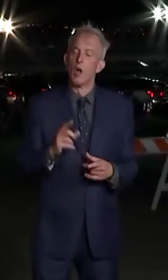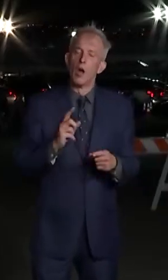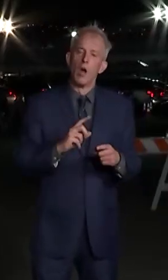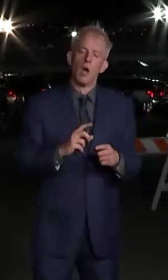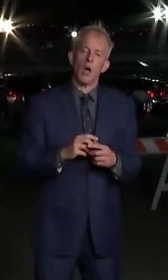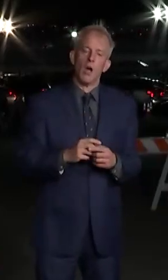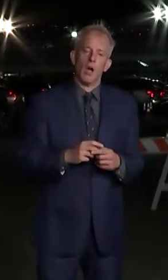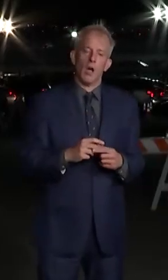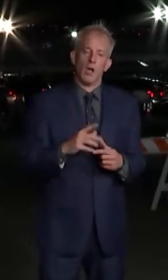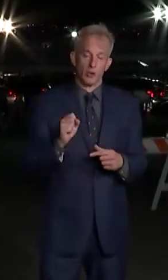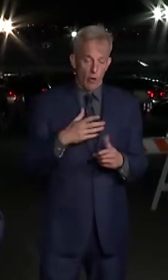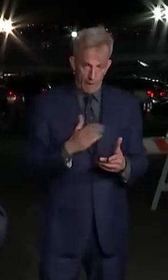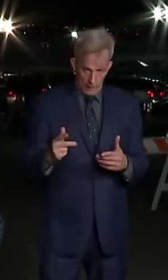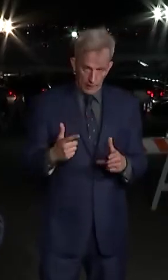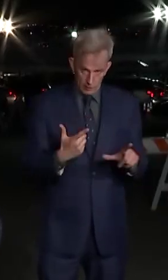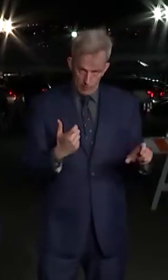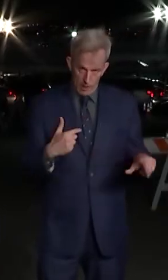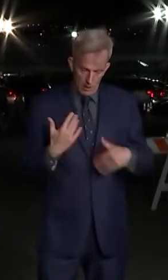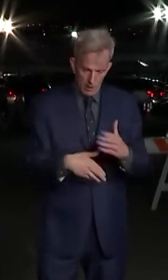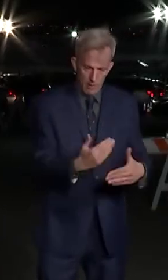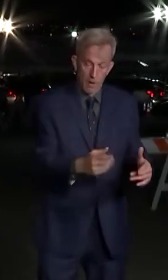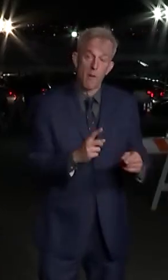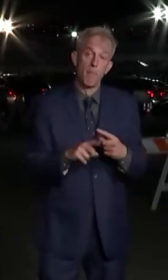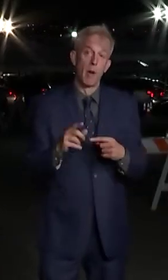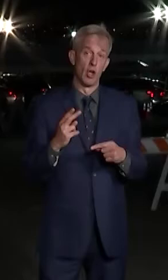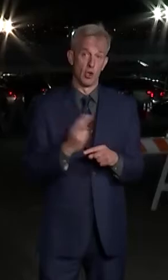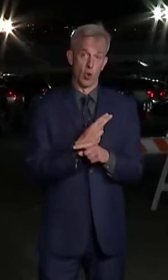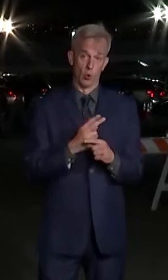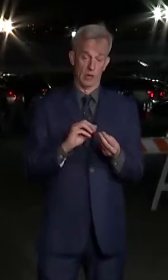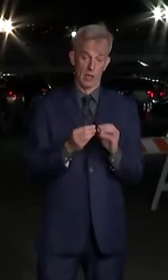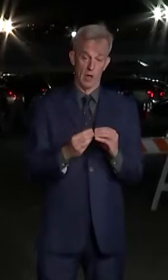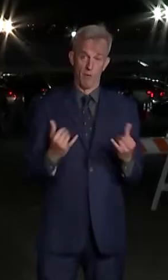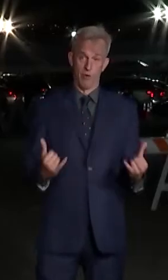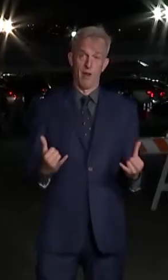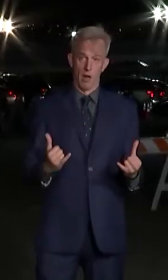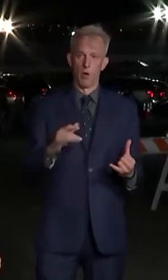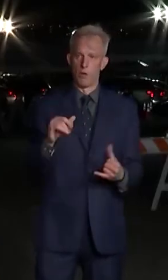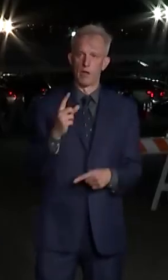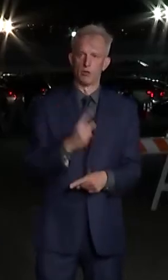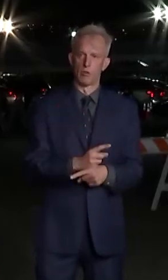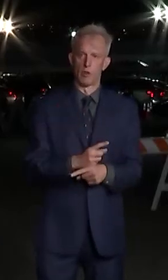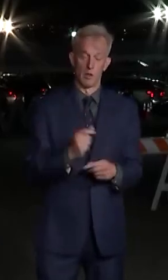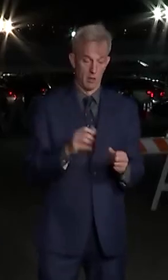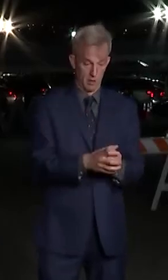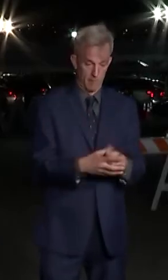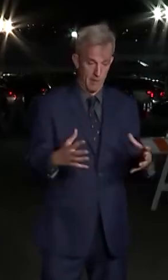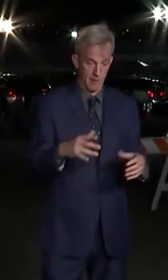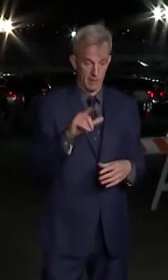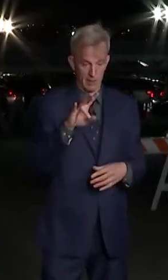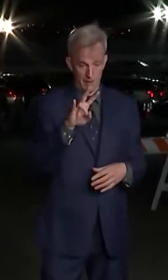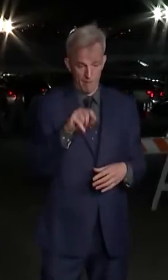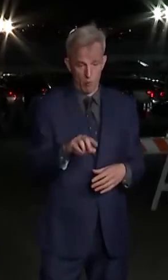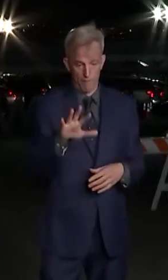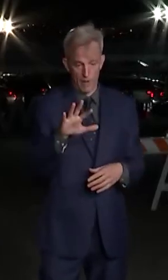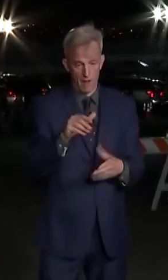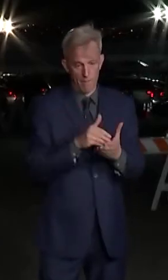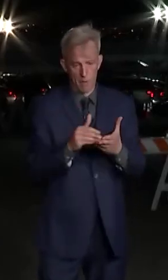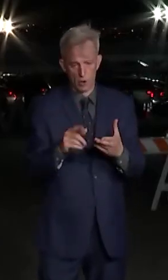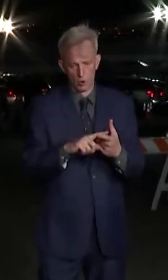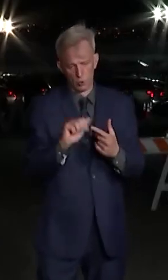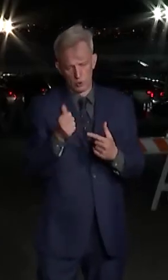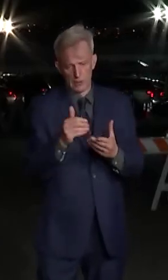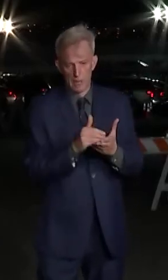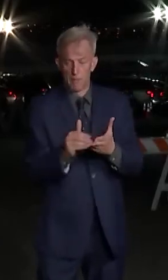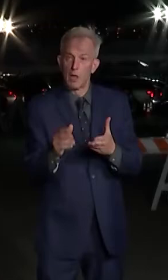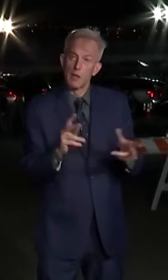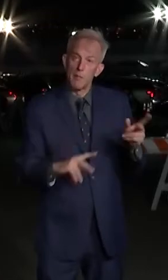calculation. And by the way, when you expand that to the 7.5 million of the 10 million people that the Department of Public Health at the county